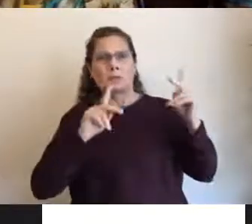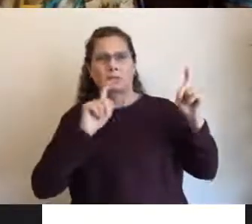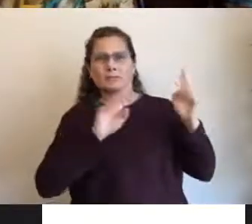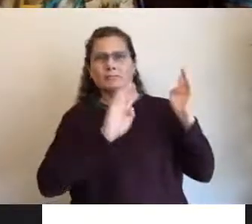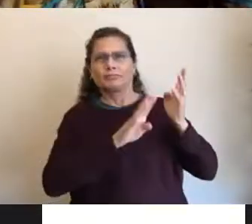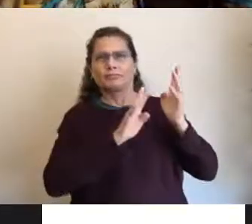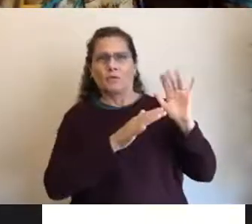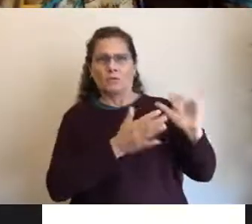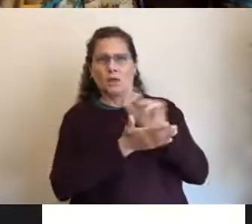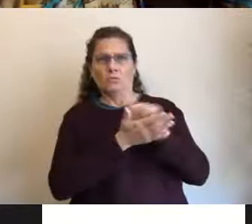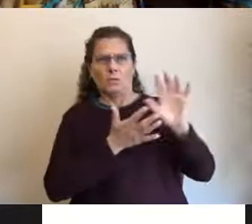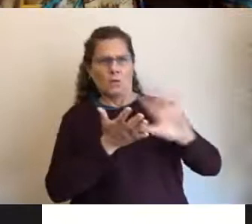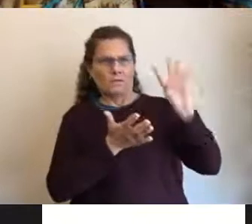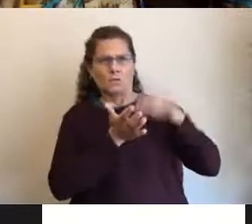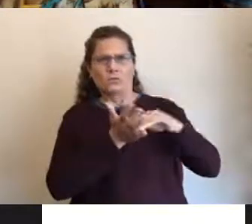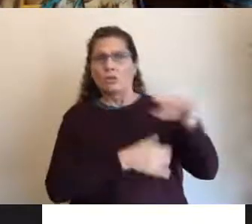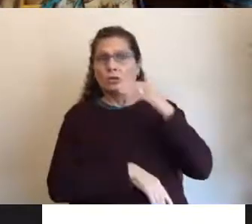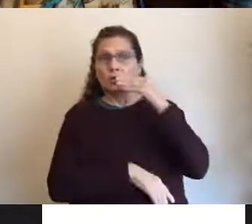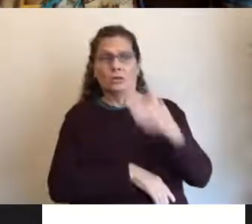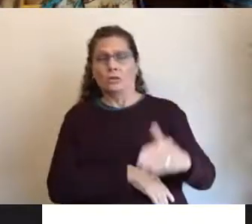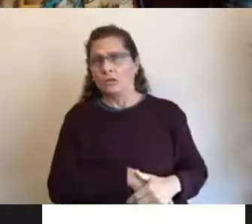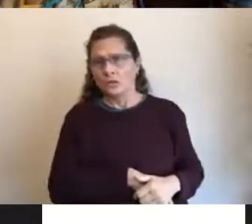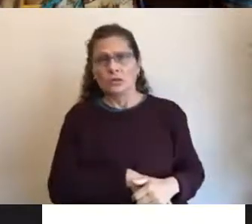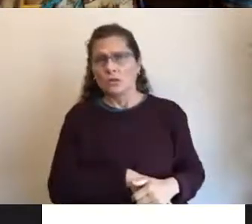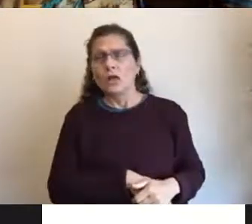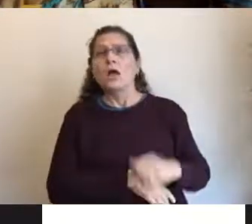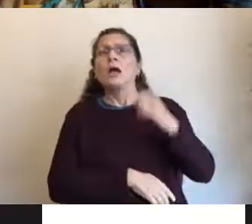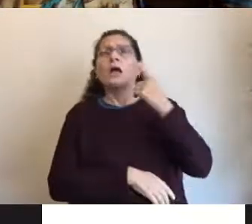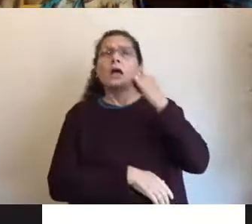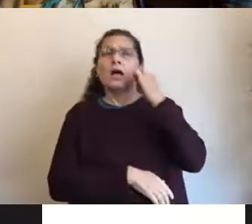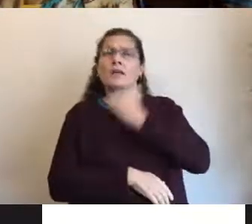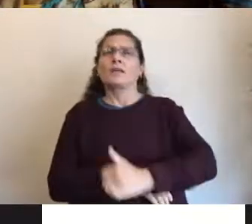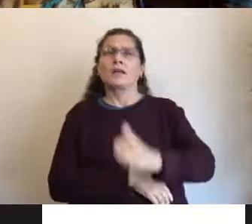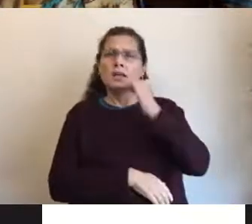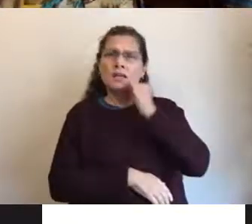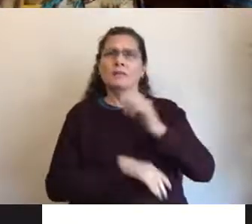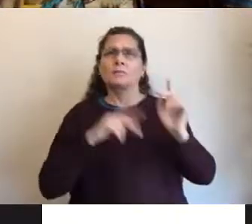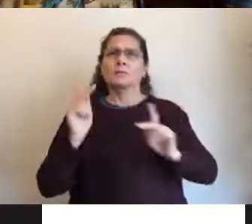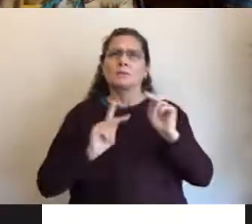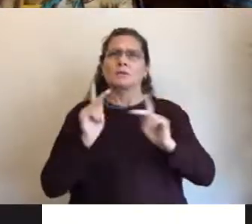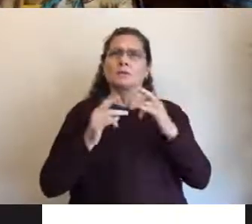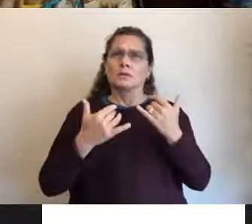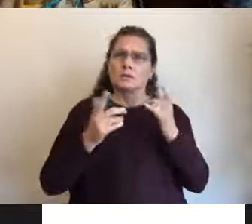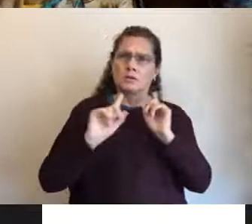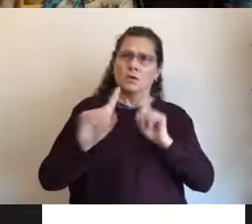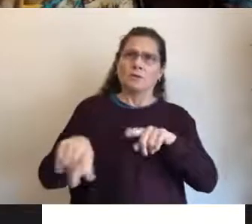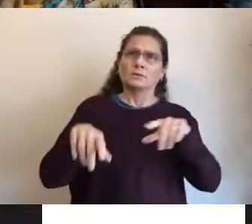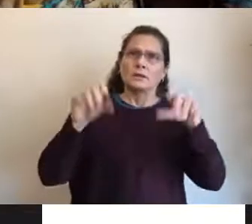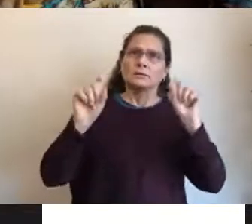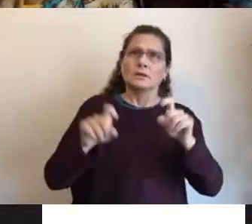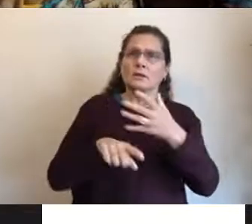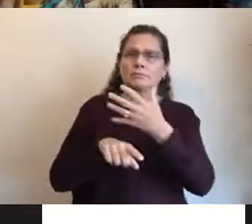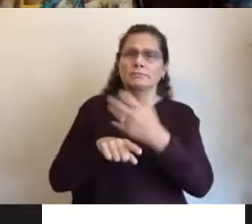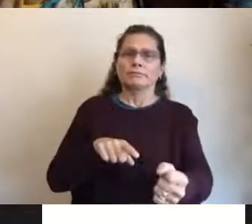are exceeding capacity every single day, which is a great thing. But I want